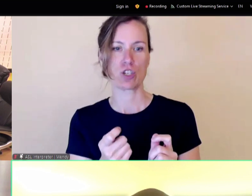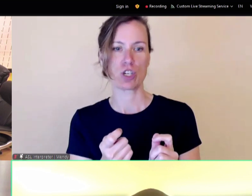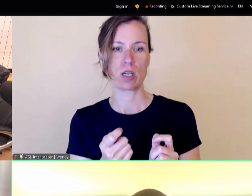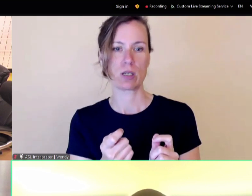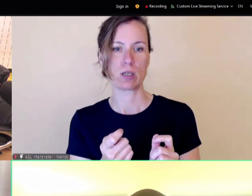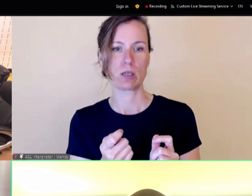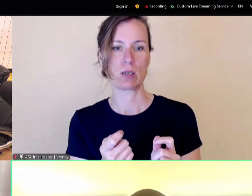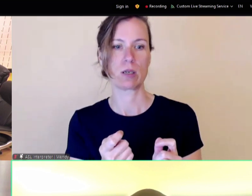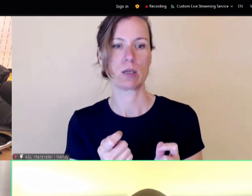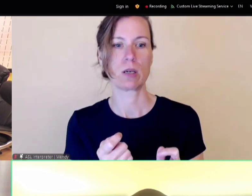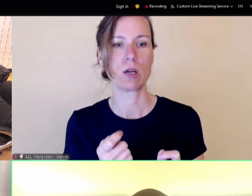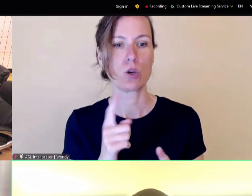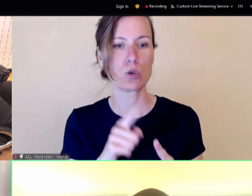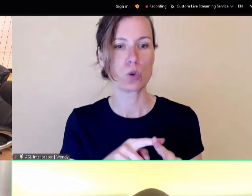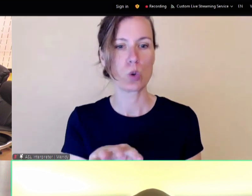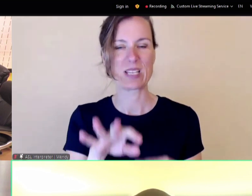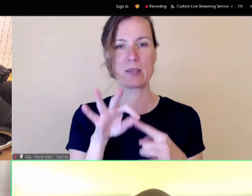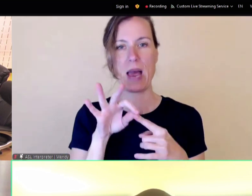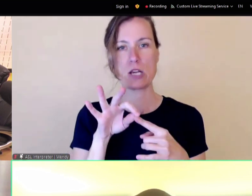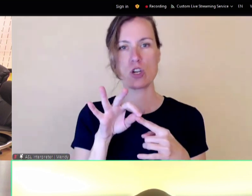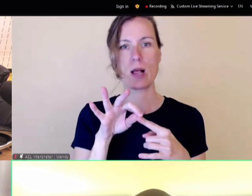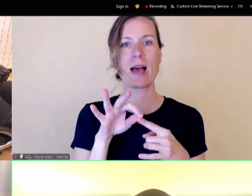So, Mayor and Council,